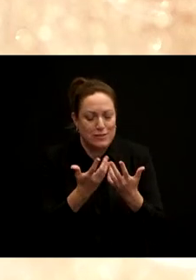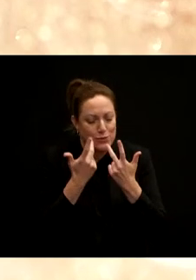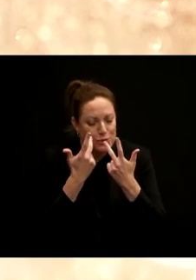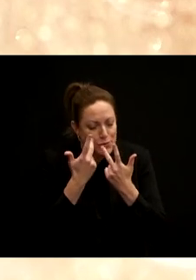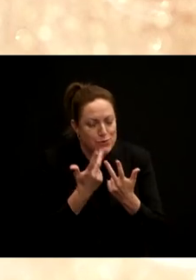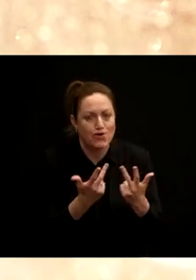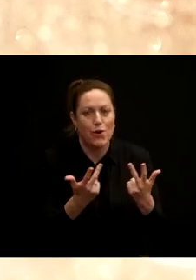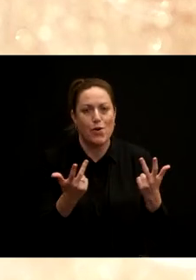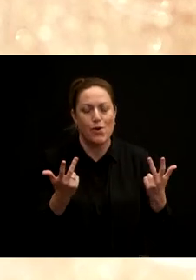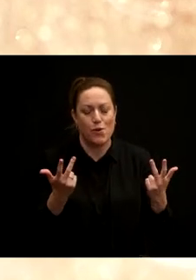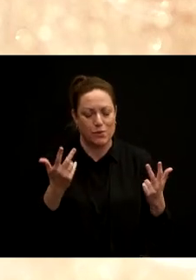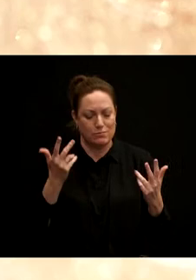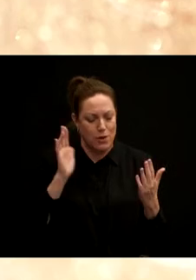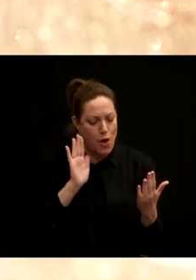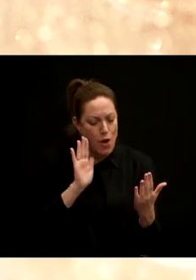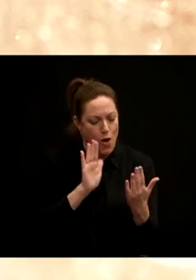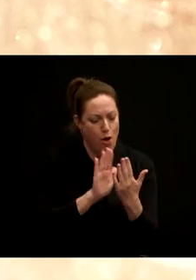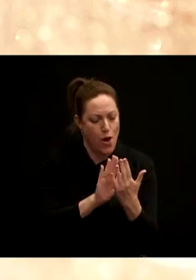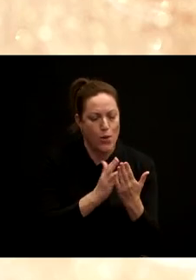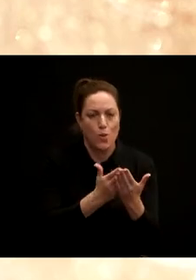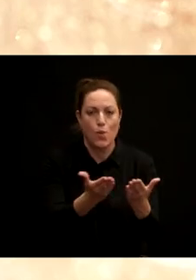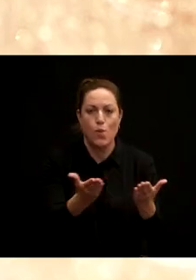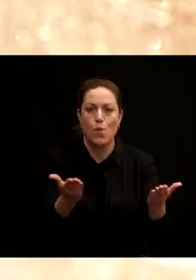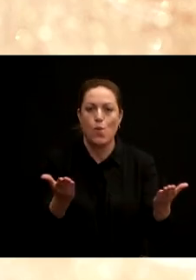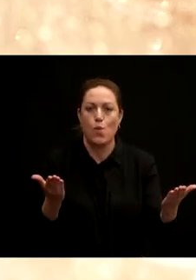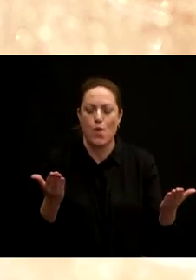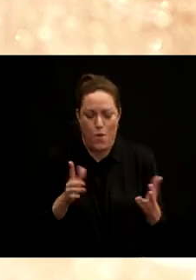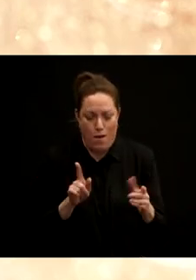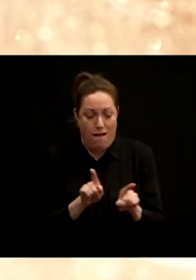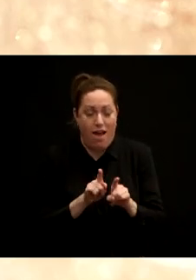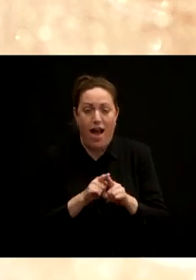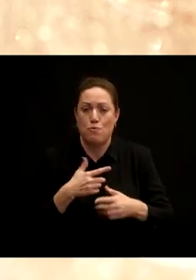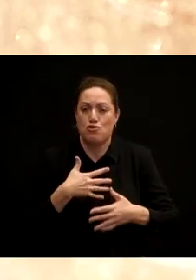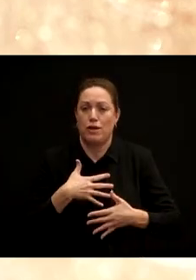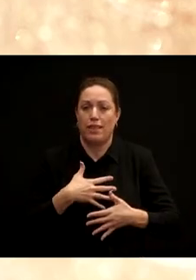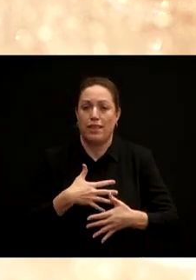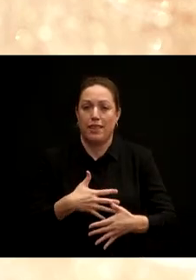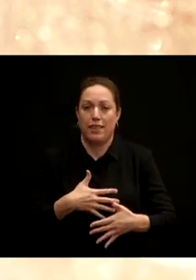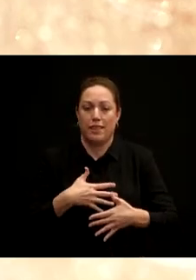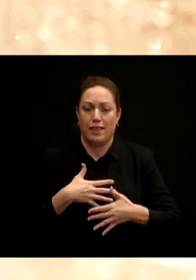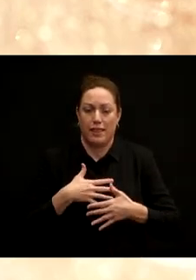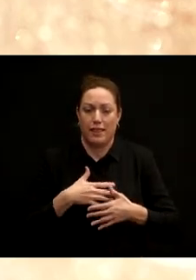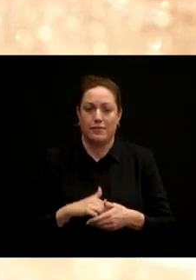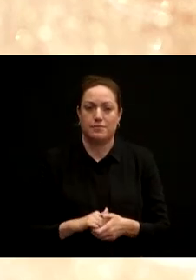God is as close to us as our very breath.